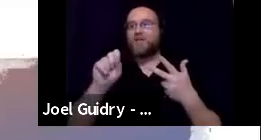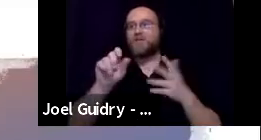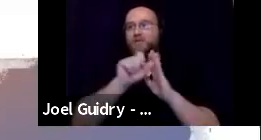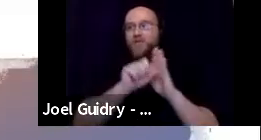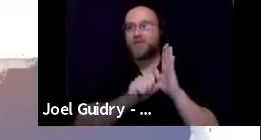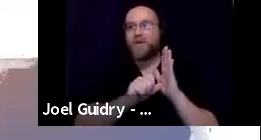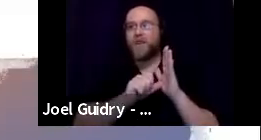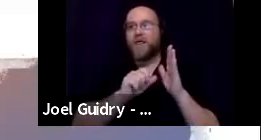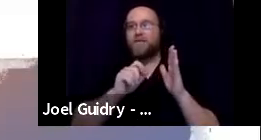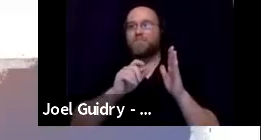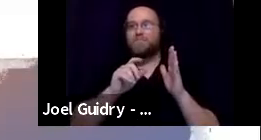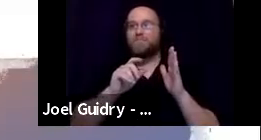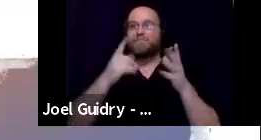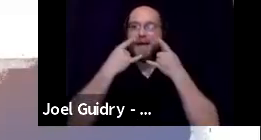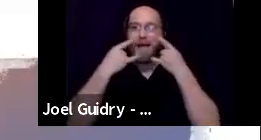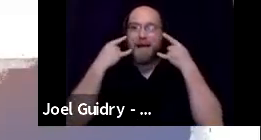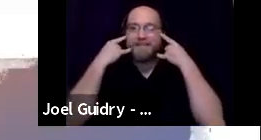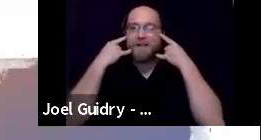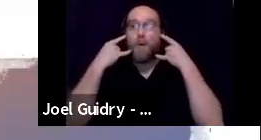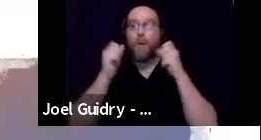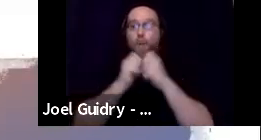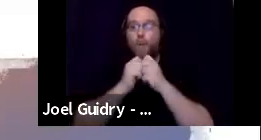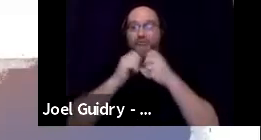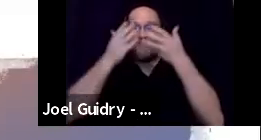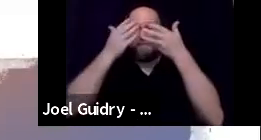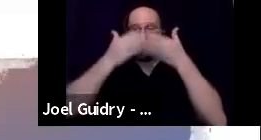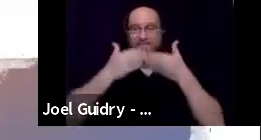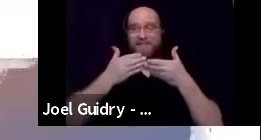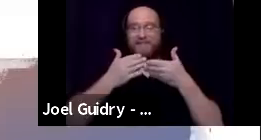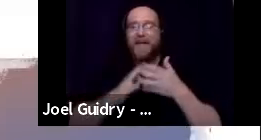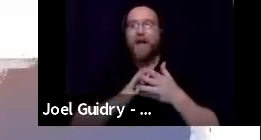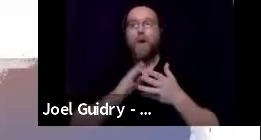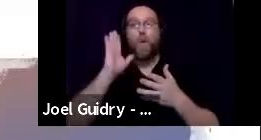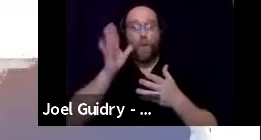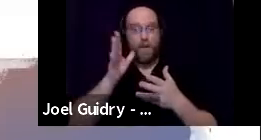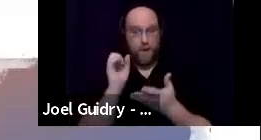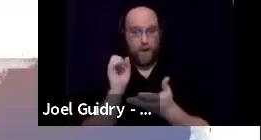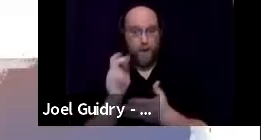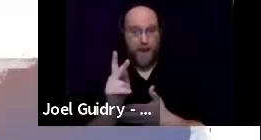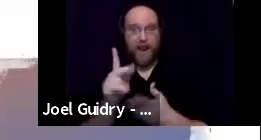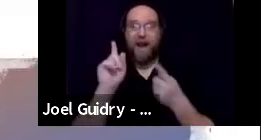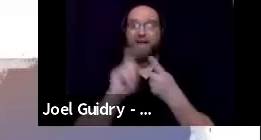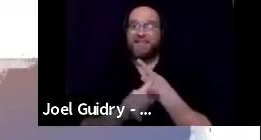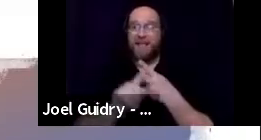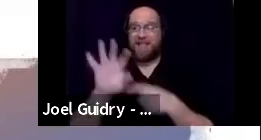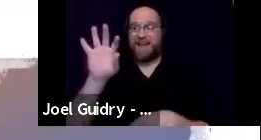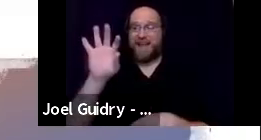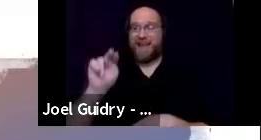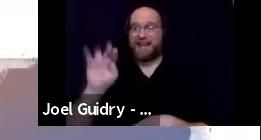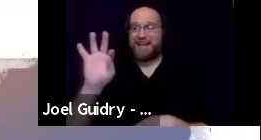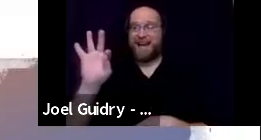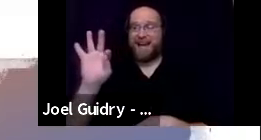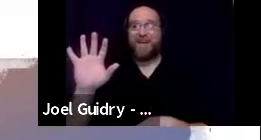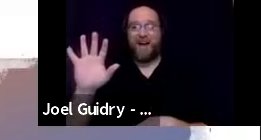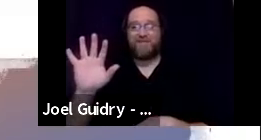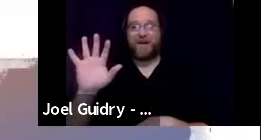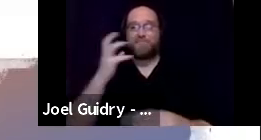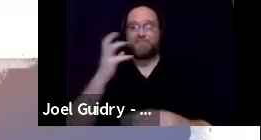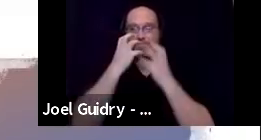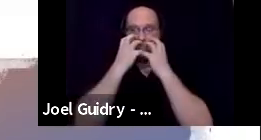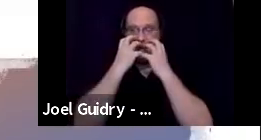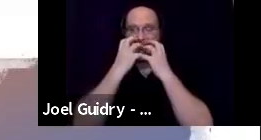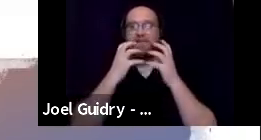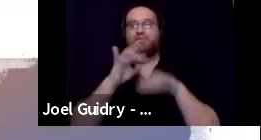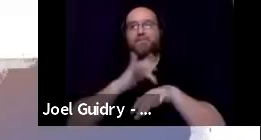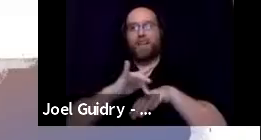procedural mask with that face shield would be okay until the N95 mask is available.